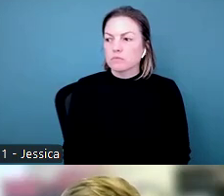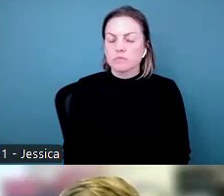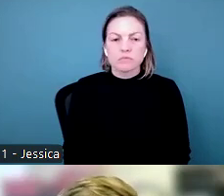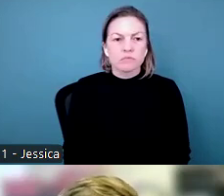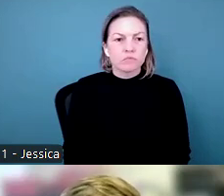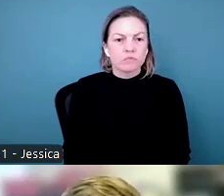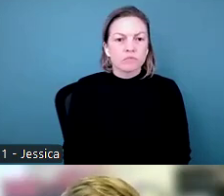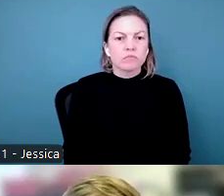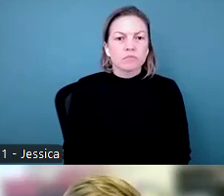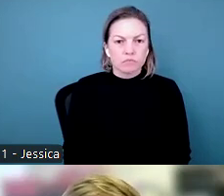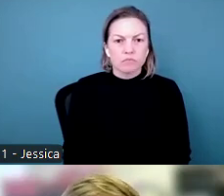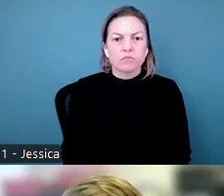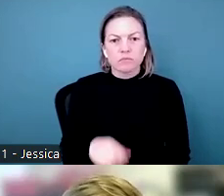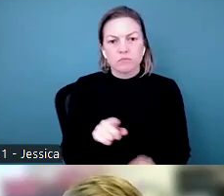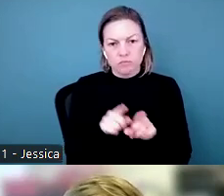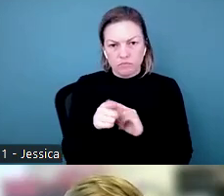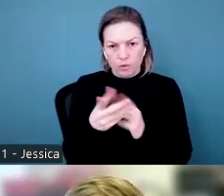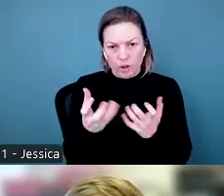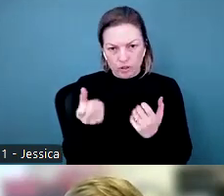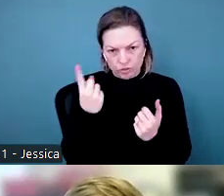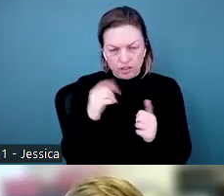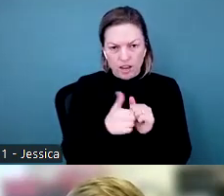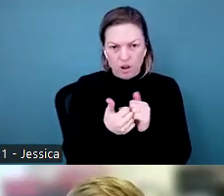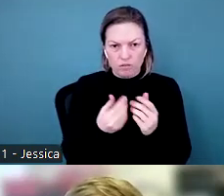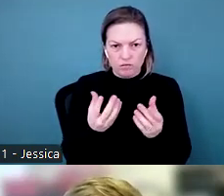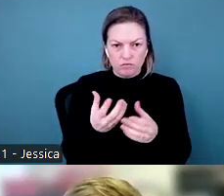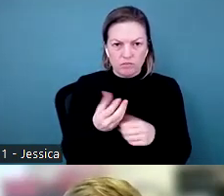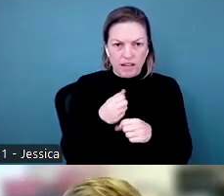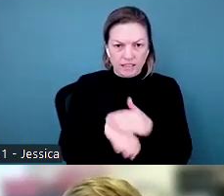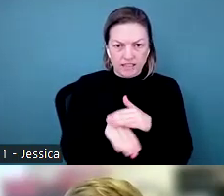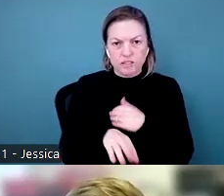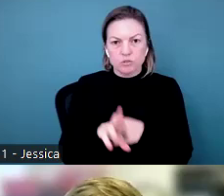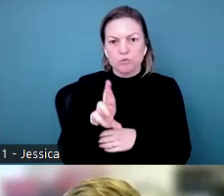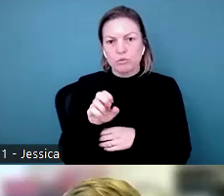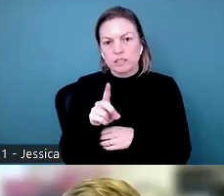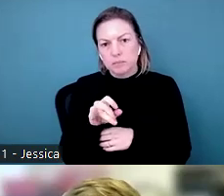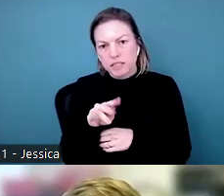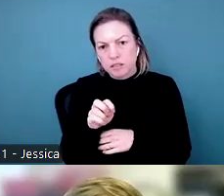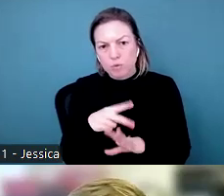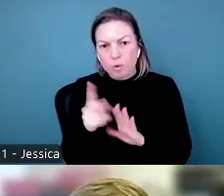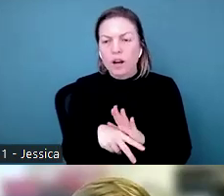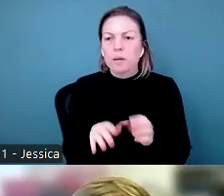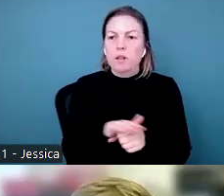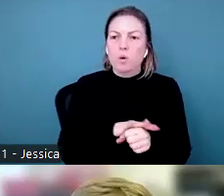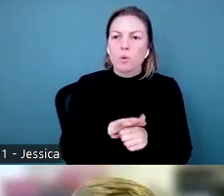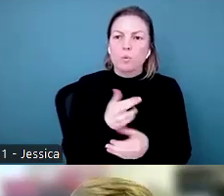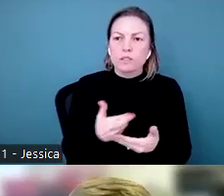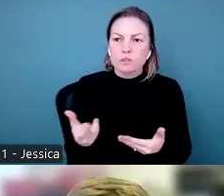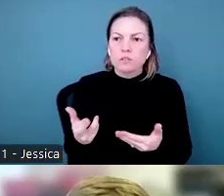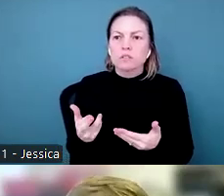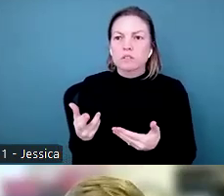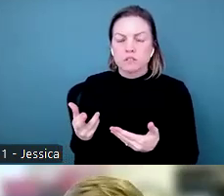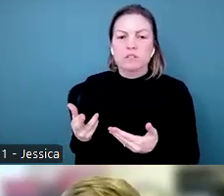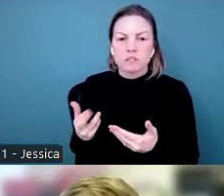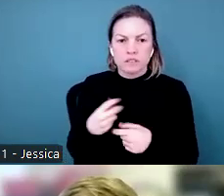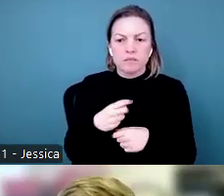They also wanted to understand how to actually get access to care, like respite programs, finding local resources, and keeping the person they're caring for